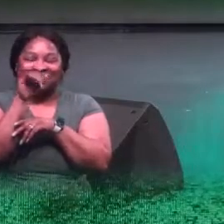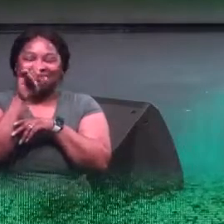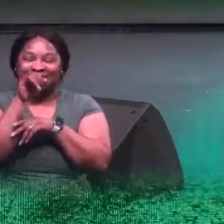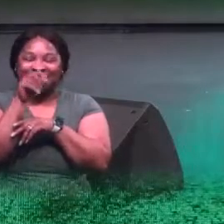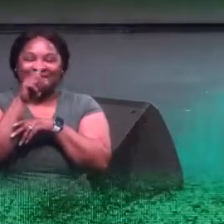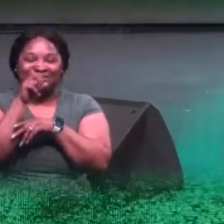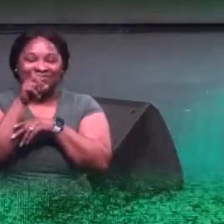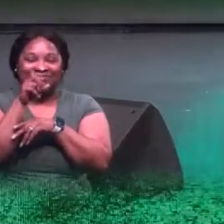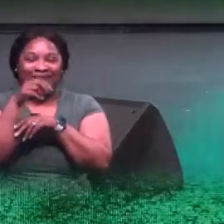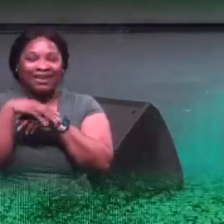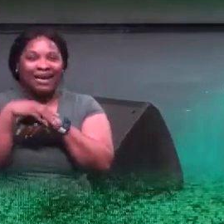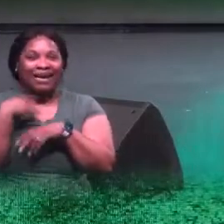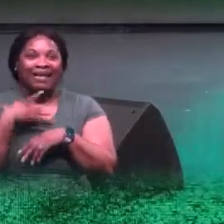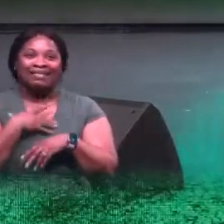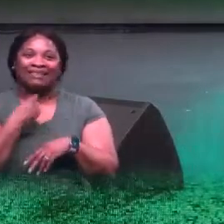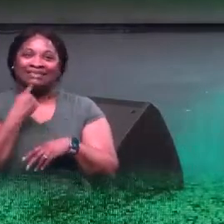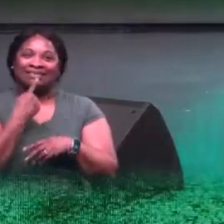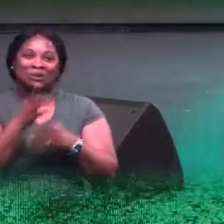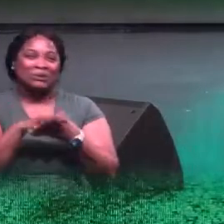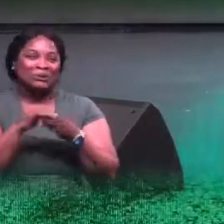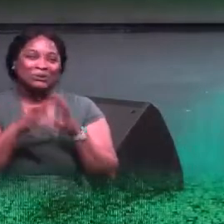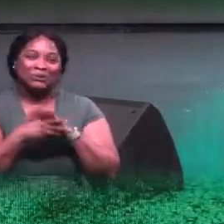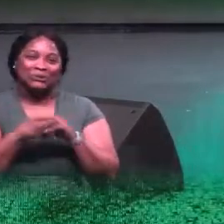I like to tell the story